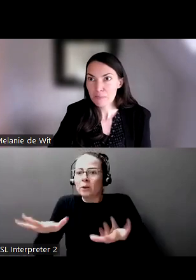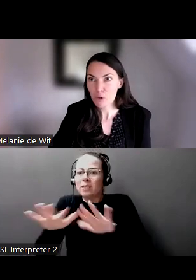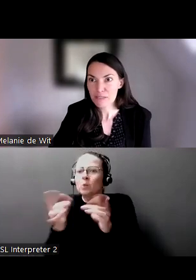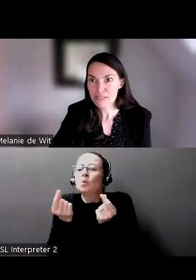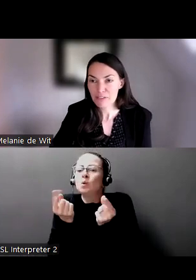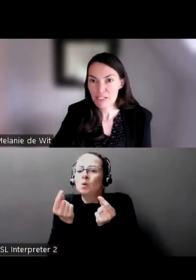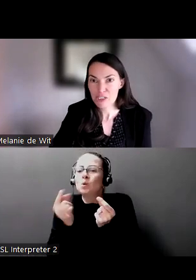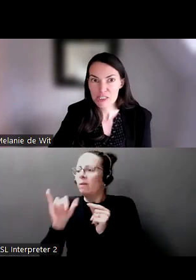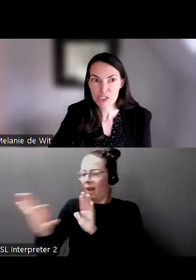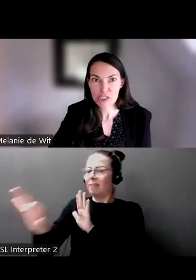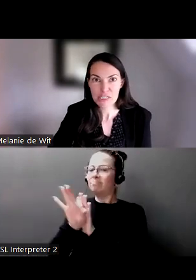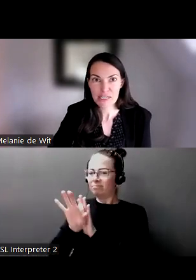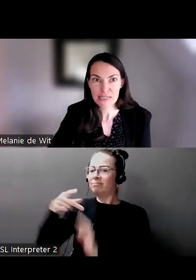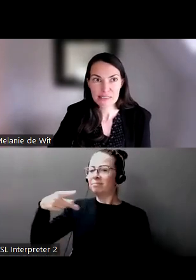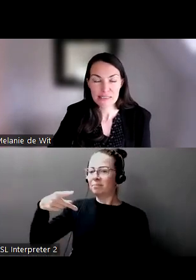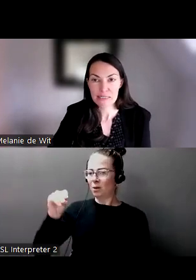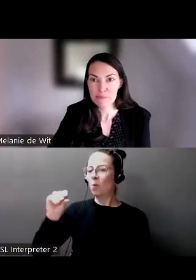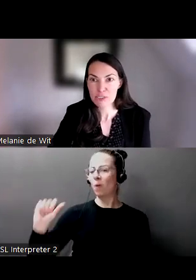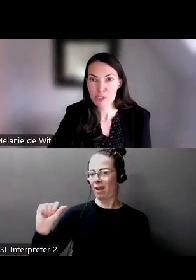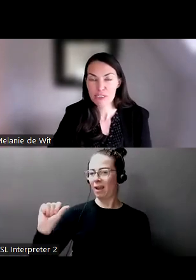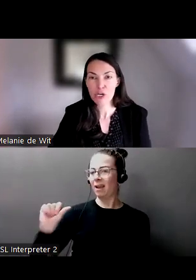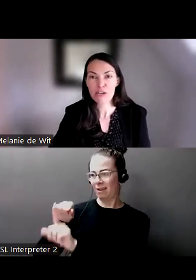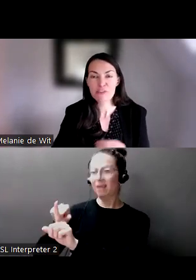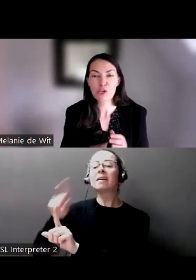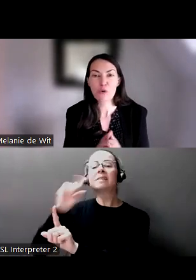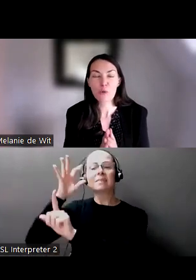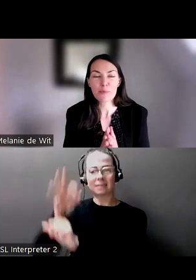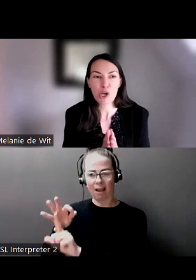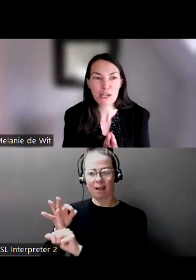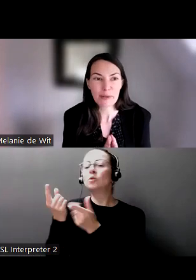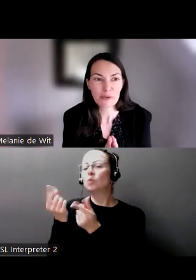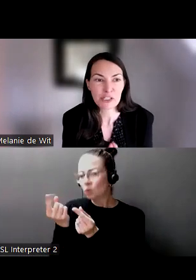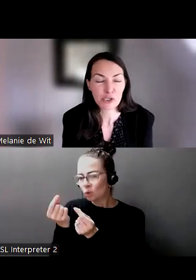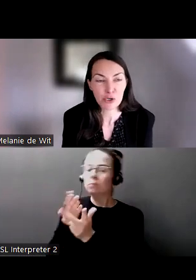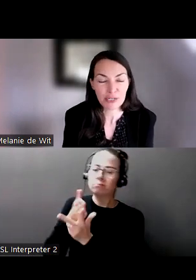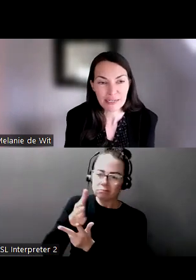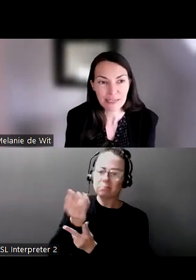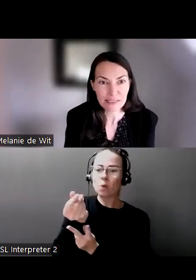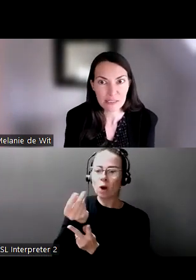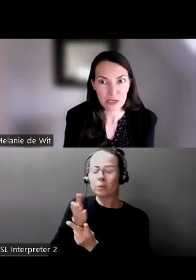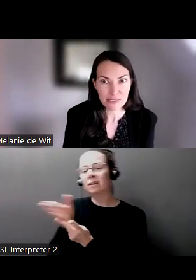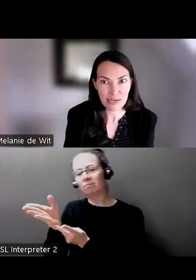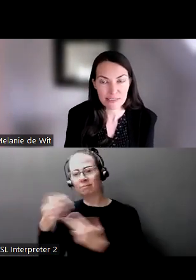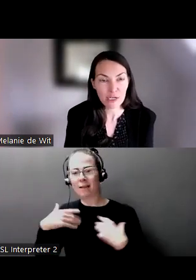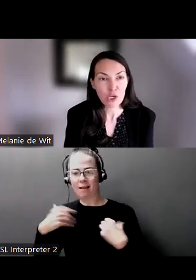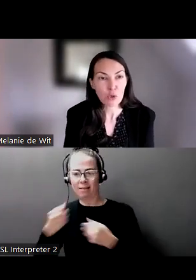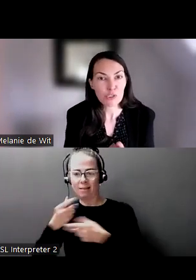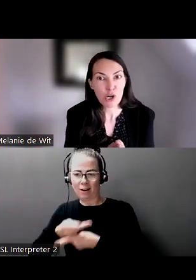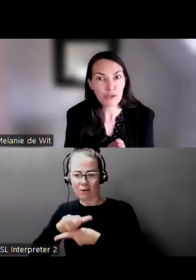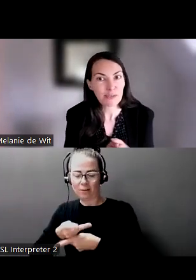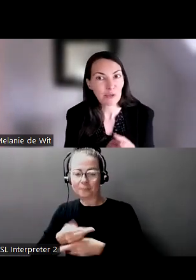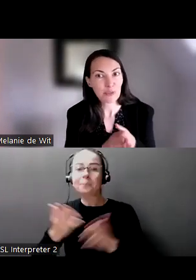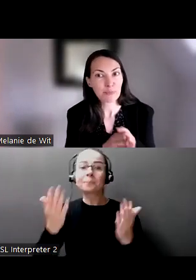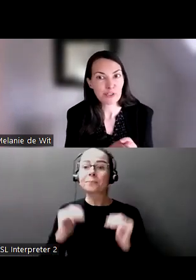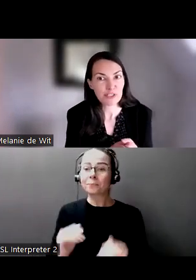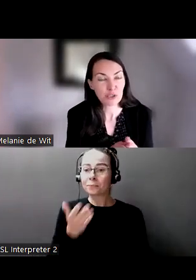Couple important definitions just to get us started off. So when we talk about an attorney in this context, we're